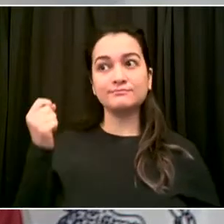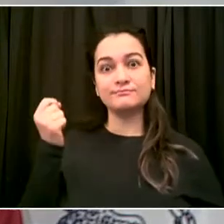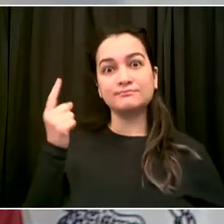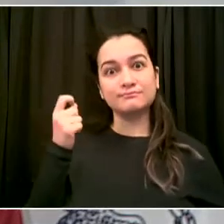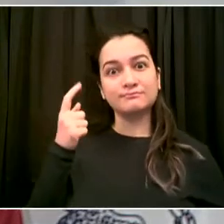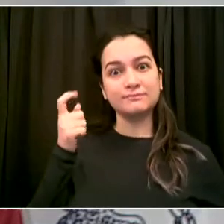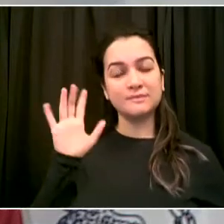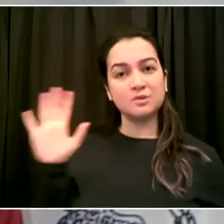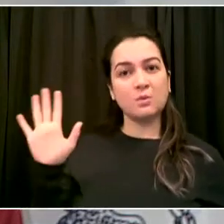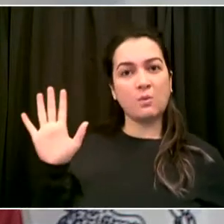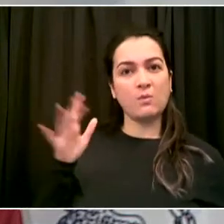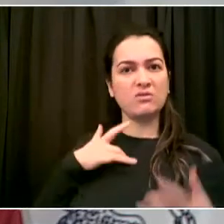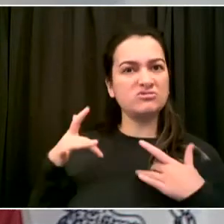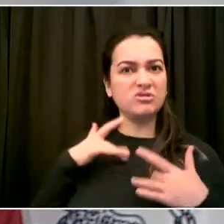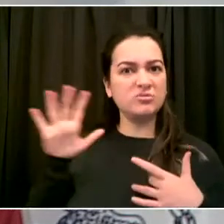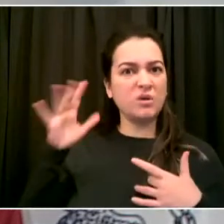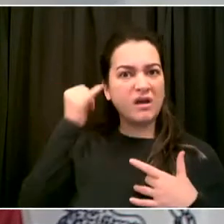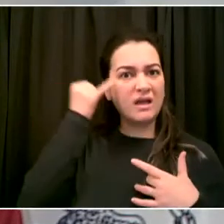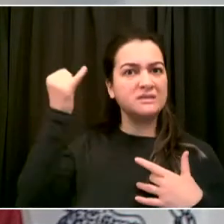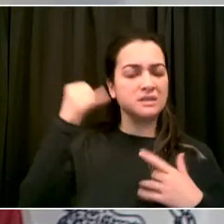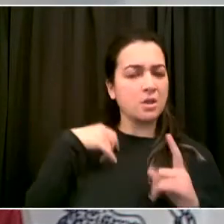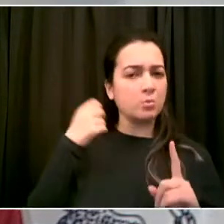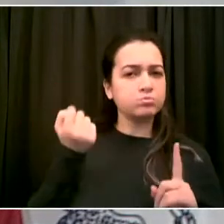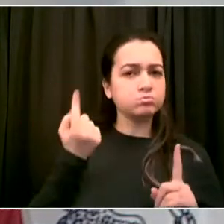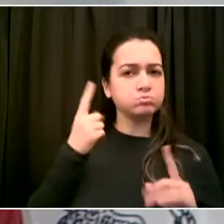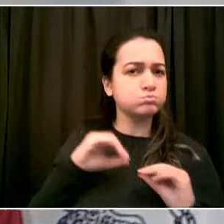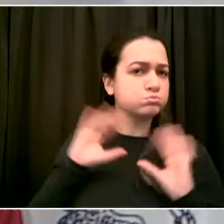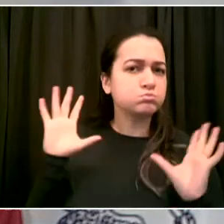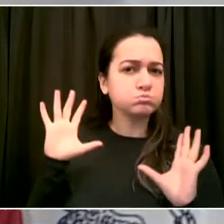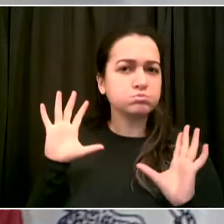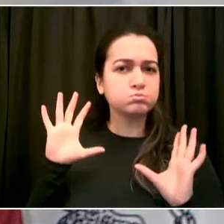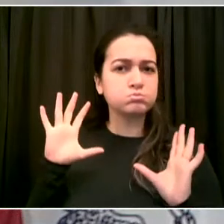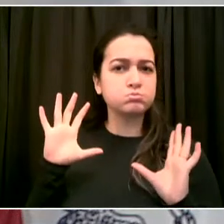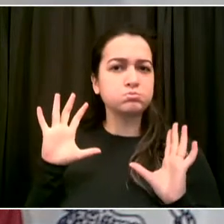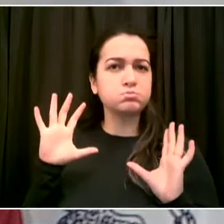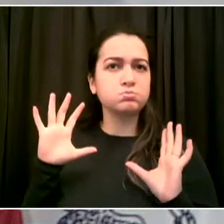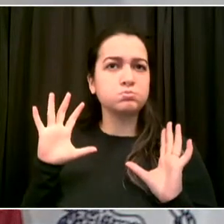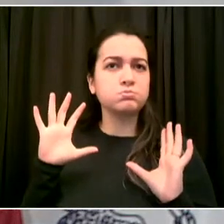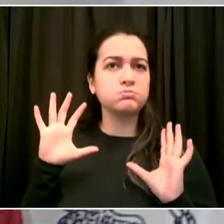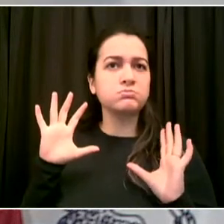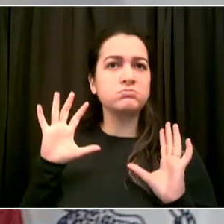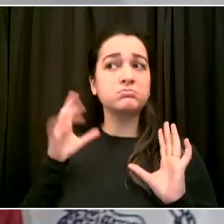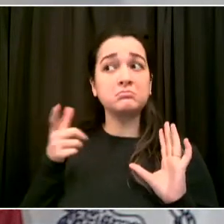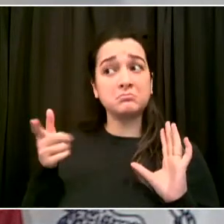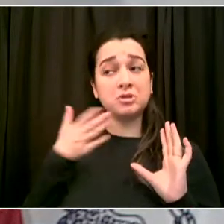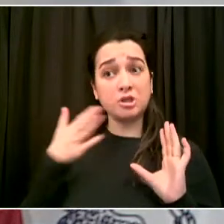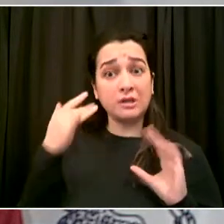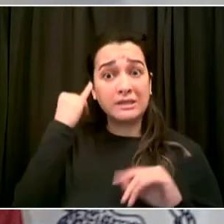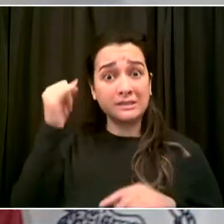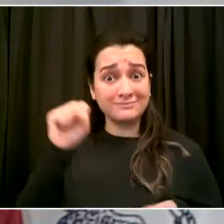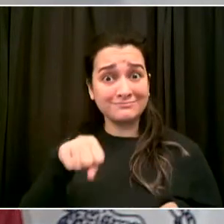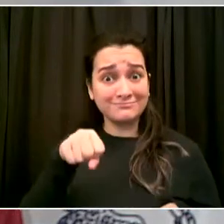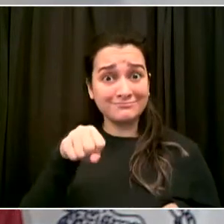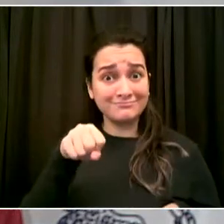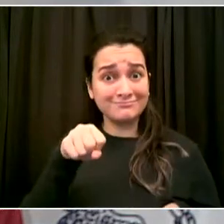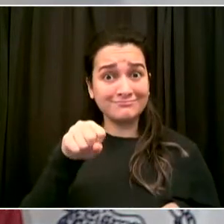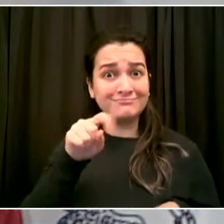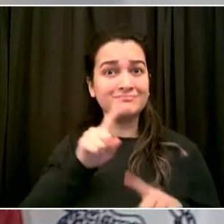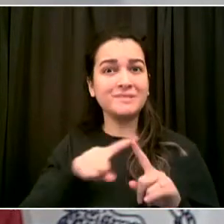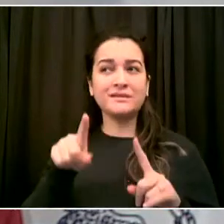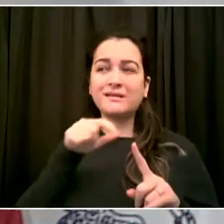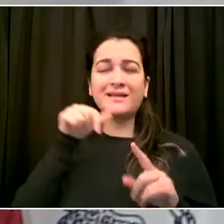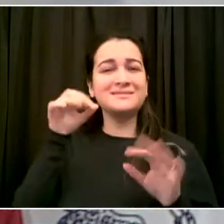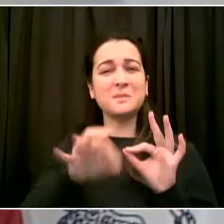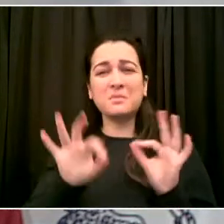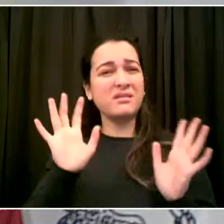be doing some of that, but I want to caution on the just line up, get a shot in the arm. We really have to